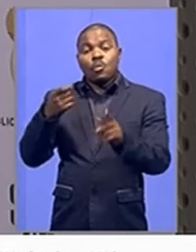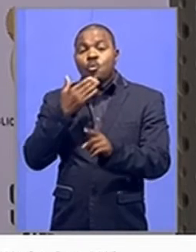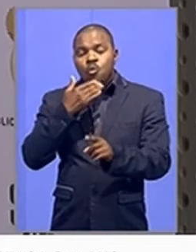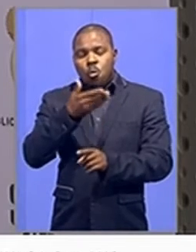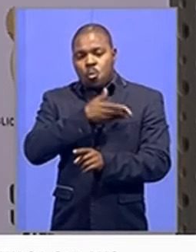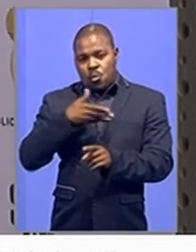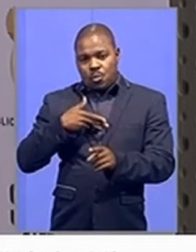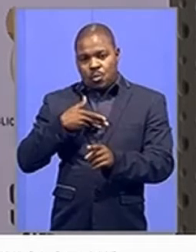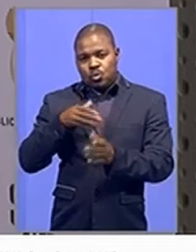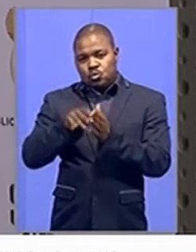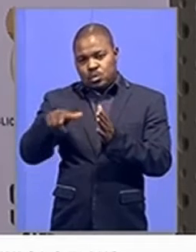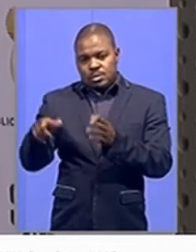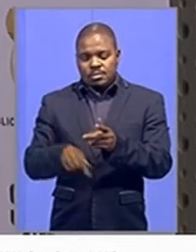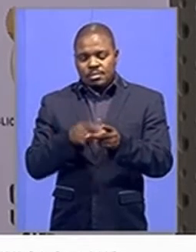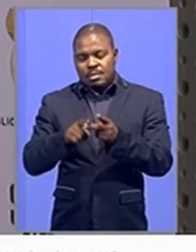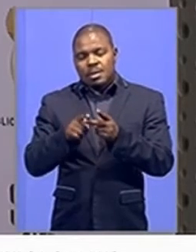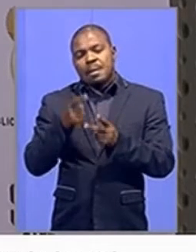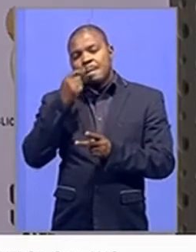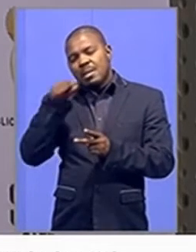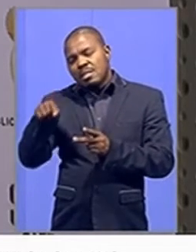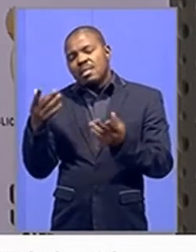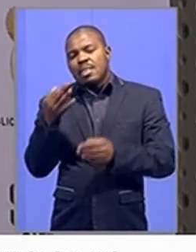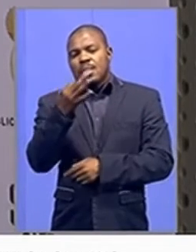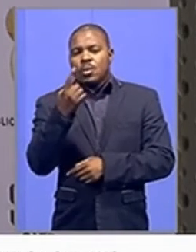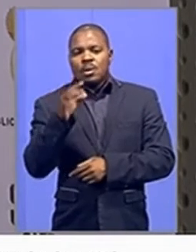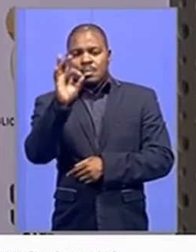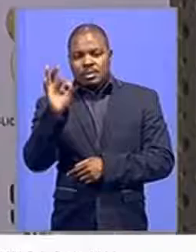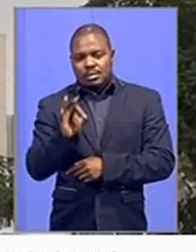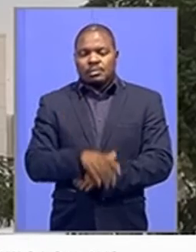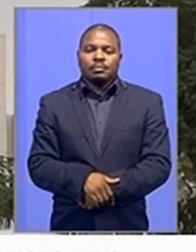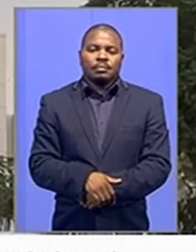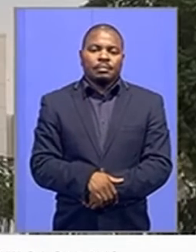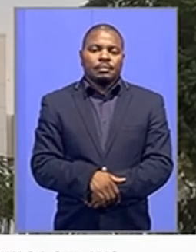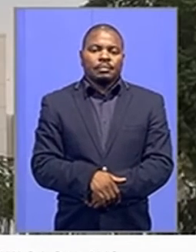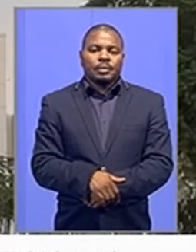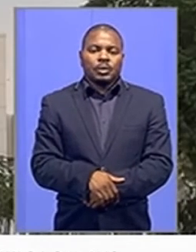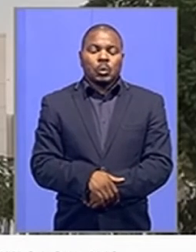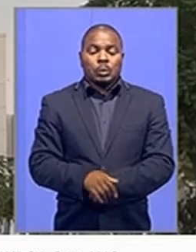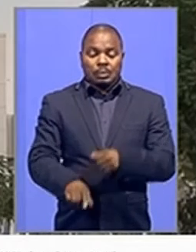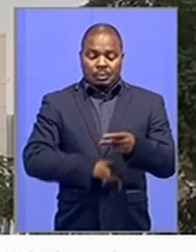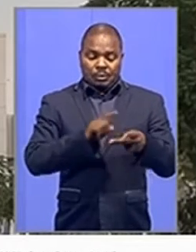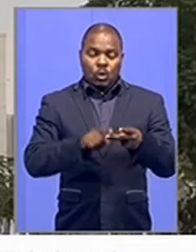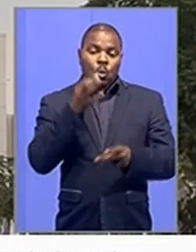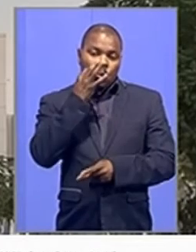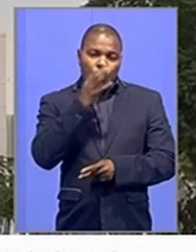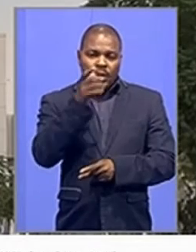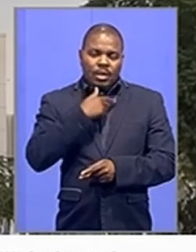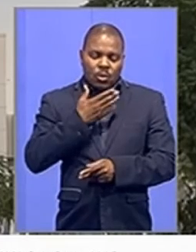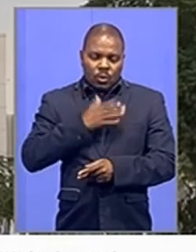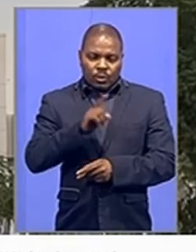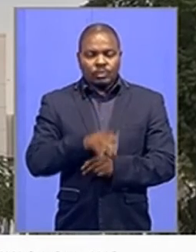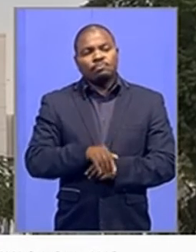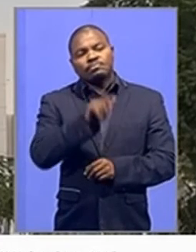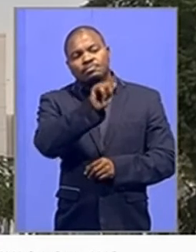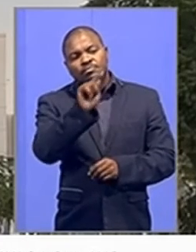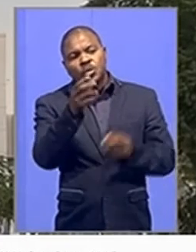females, with males accounting for 31%. Go le jalo o itsisitse fa go ka bakangwa ntlha ya go tlhatlosa dituelo